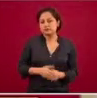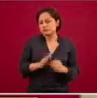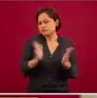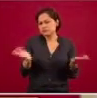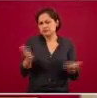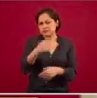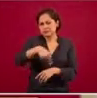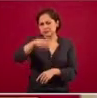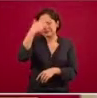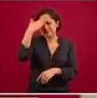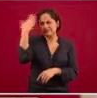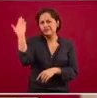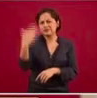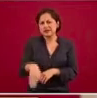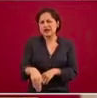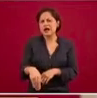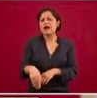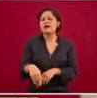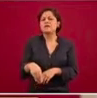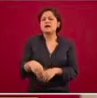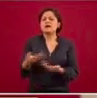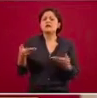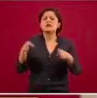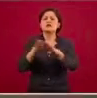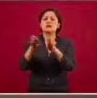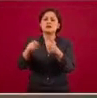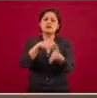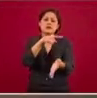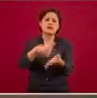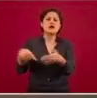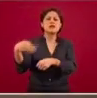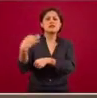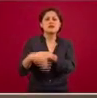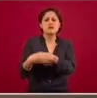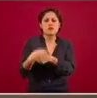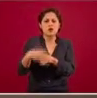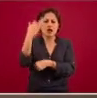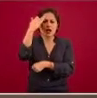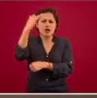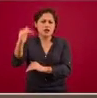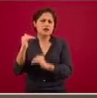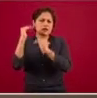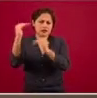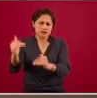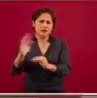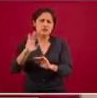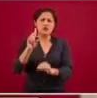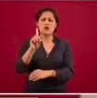them to be able to store them, but that was it. We didn't authorize the production or the distribution of beer.